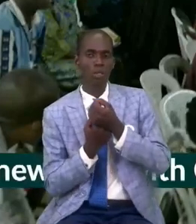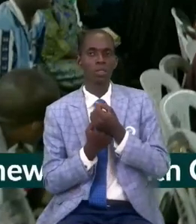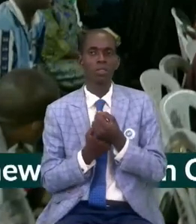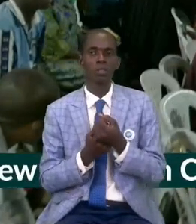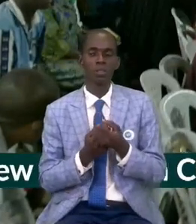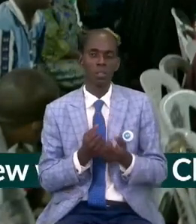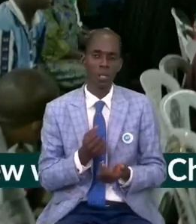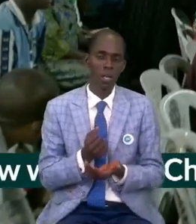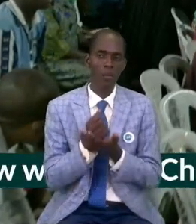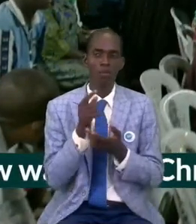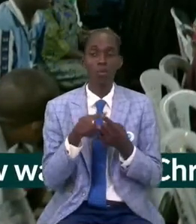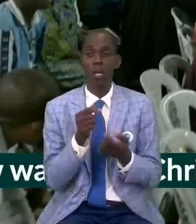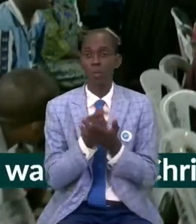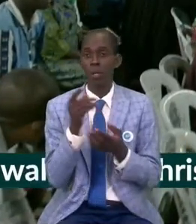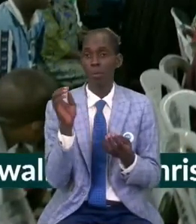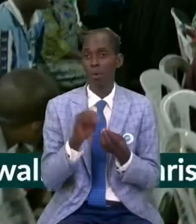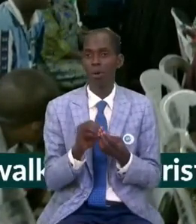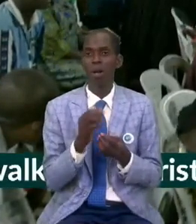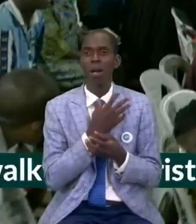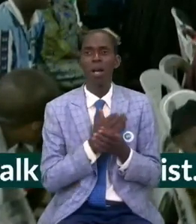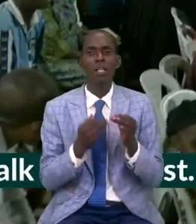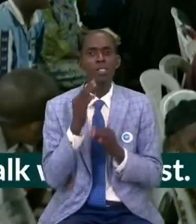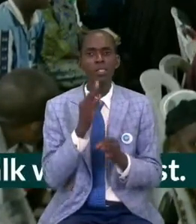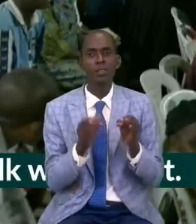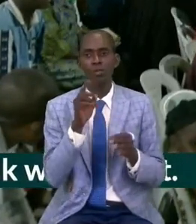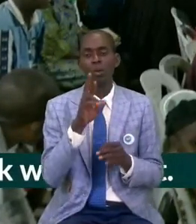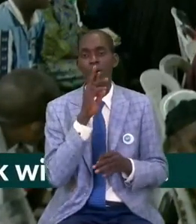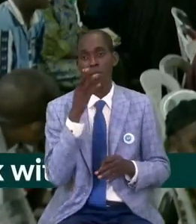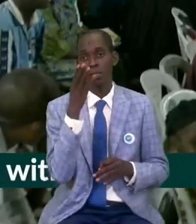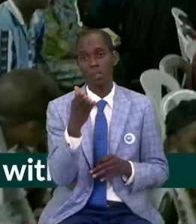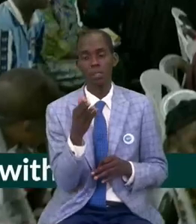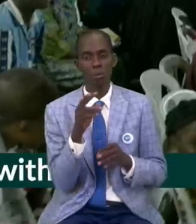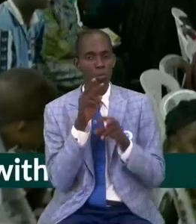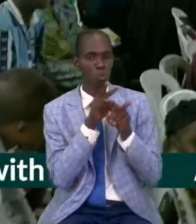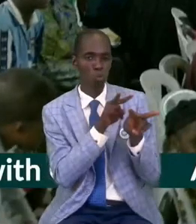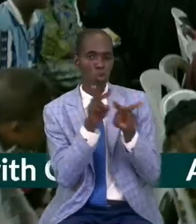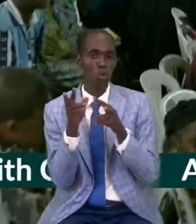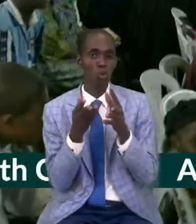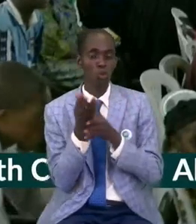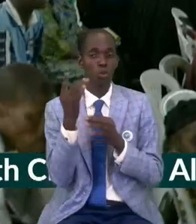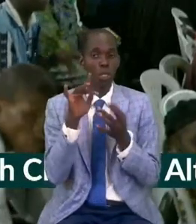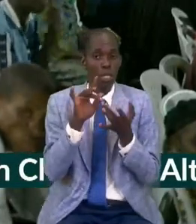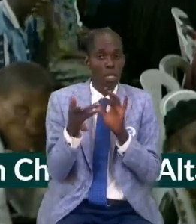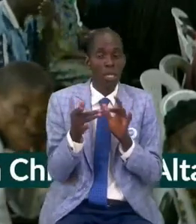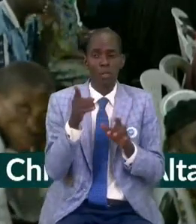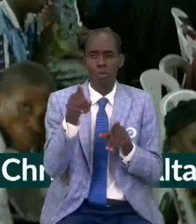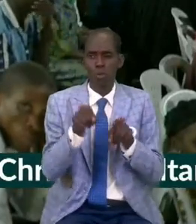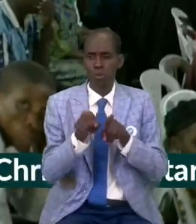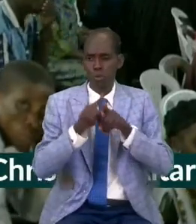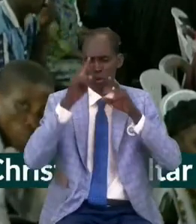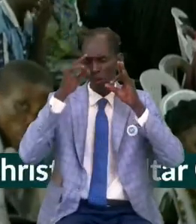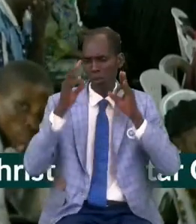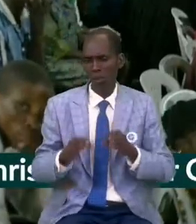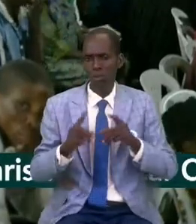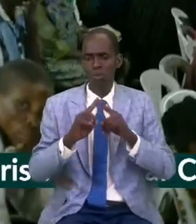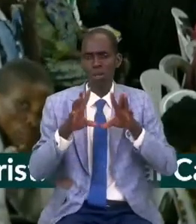online, and you also have decided to surrender your life to Christ, please look at your screen. There